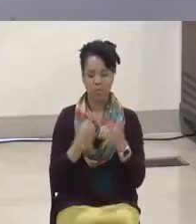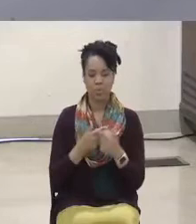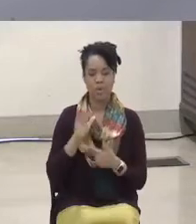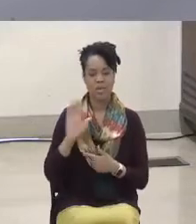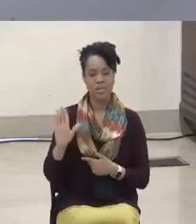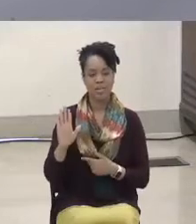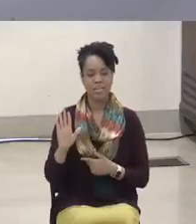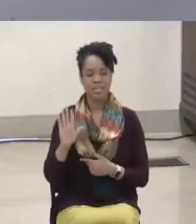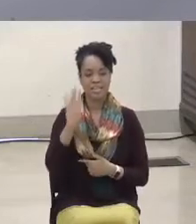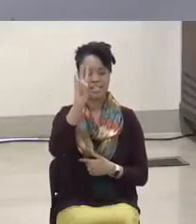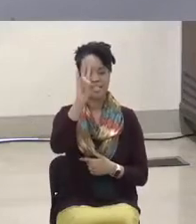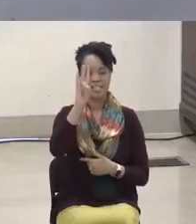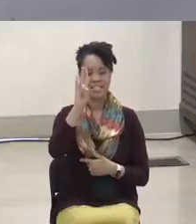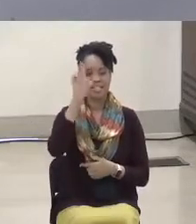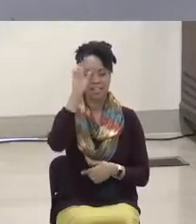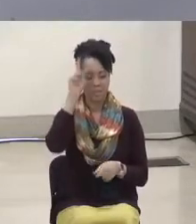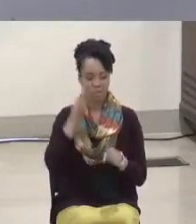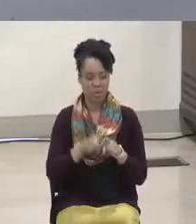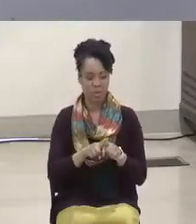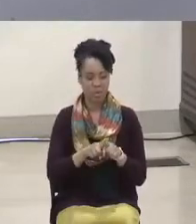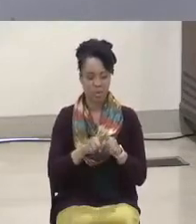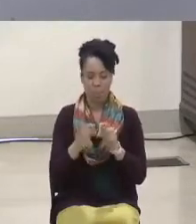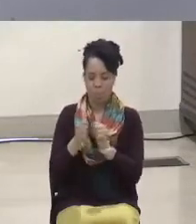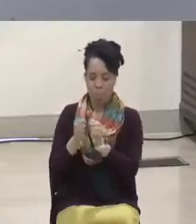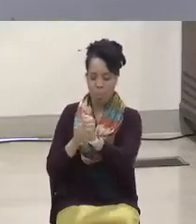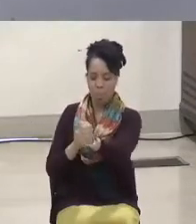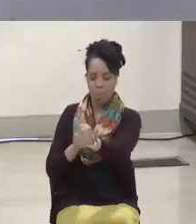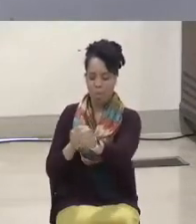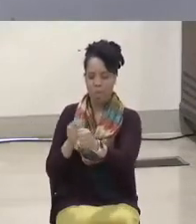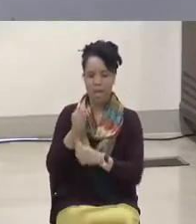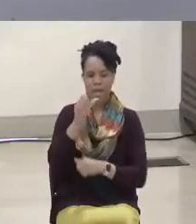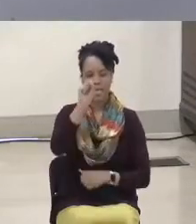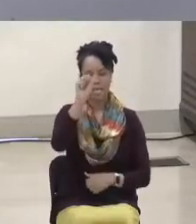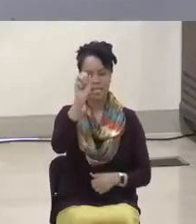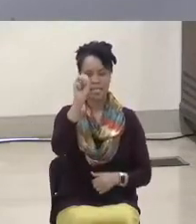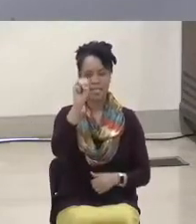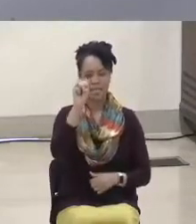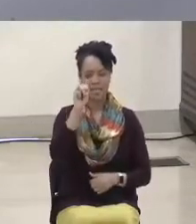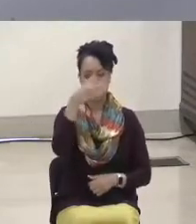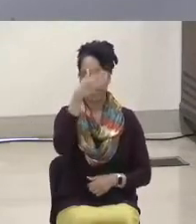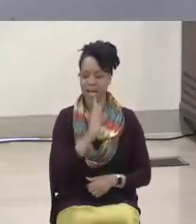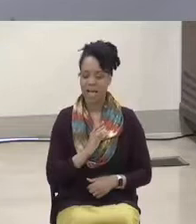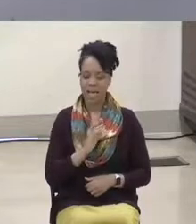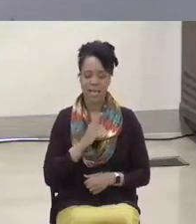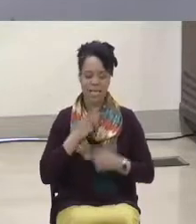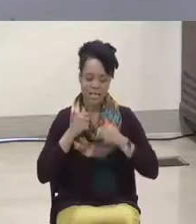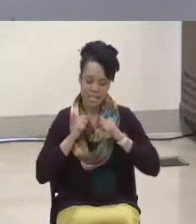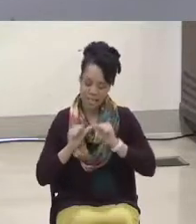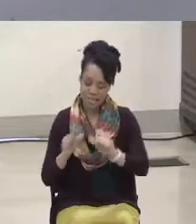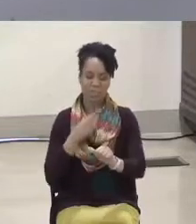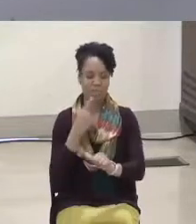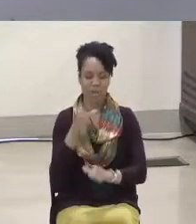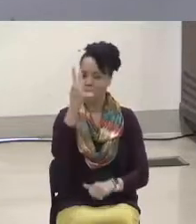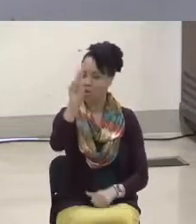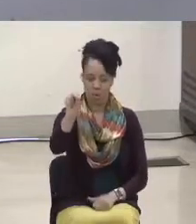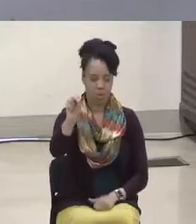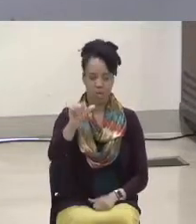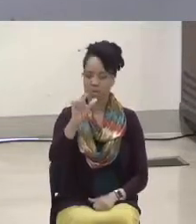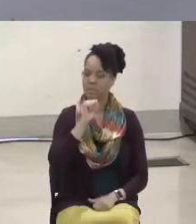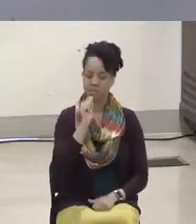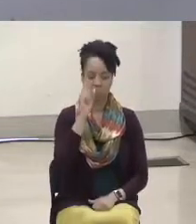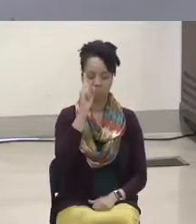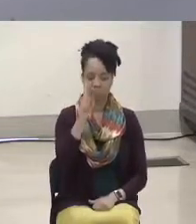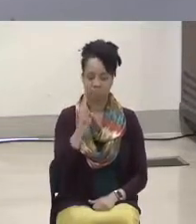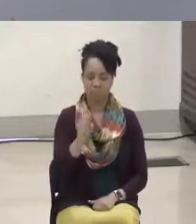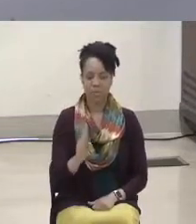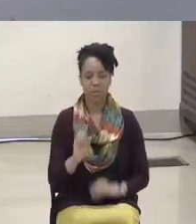saying, no, that is not the one. Y mientras los hermanos de David pasaban por frente a Samuel, Dios le decía, no, ese no es. And